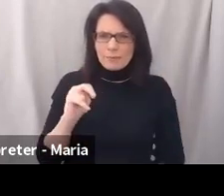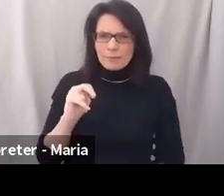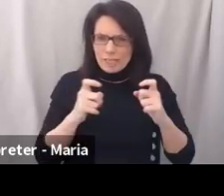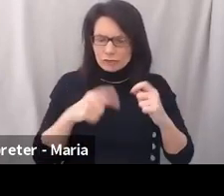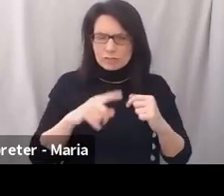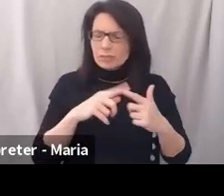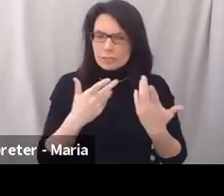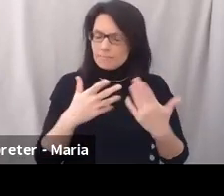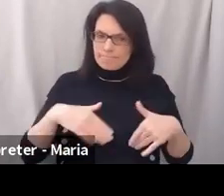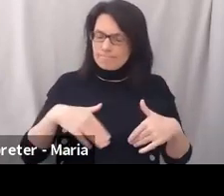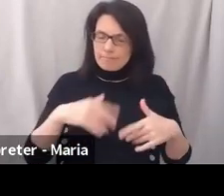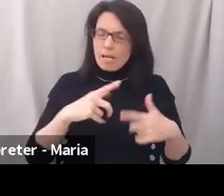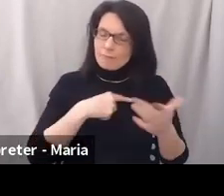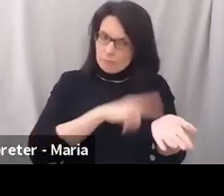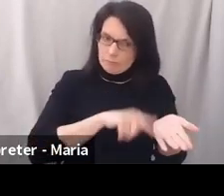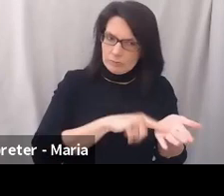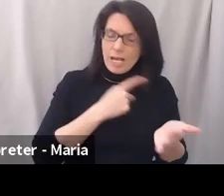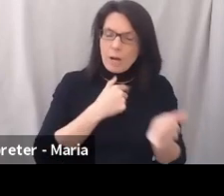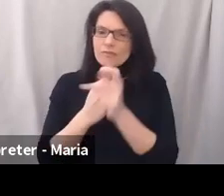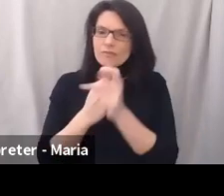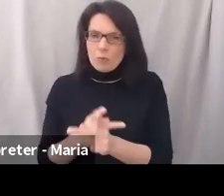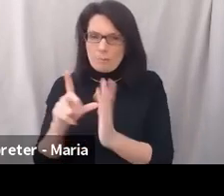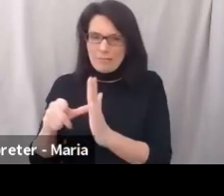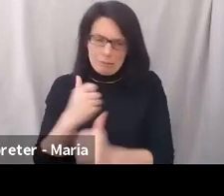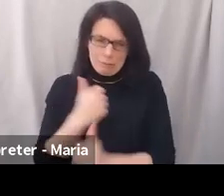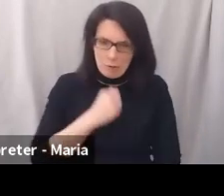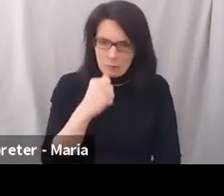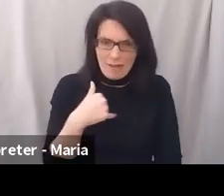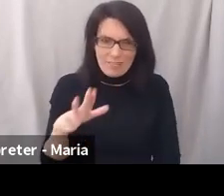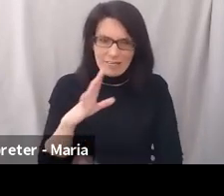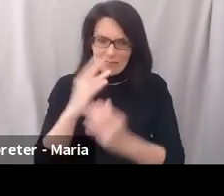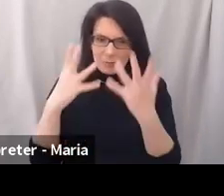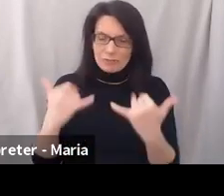follow up for you. Sorry, I don't have the information readily here.